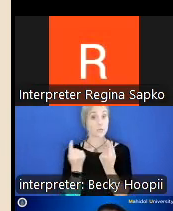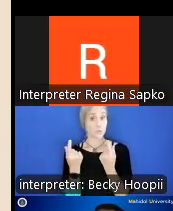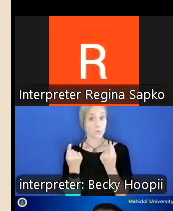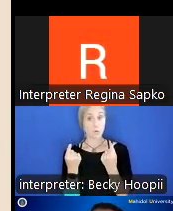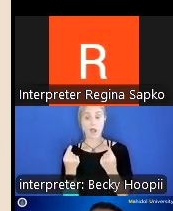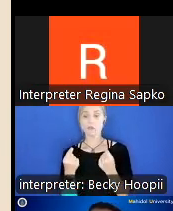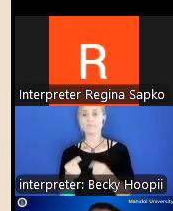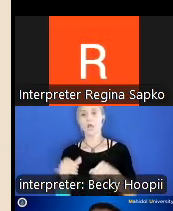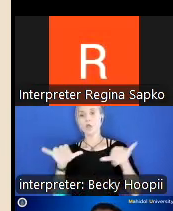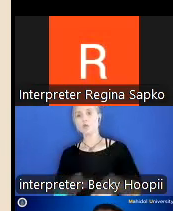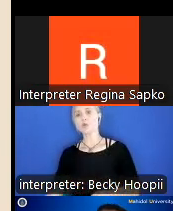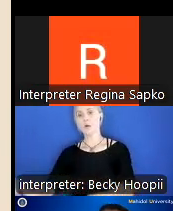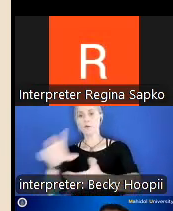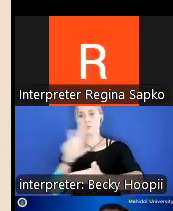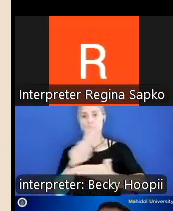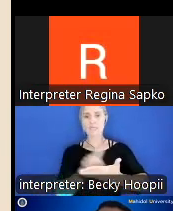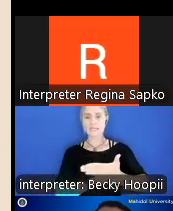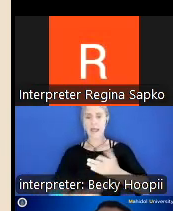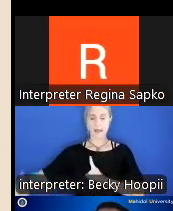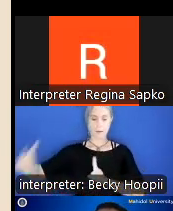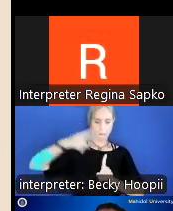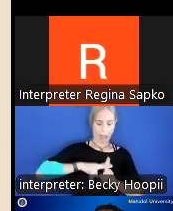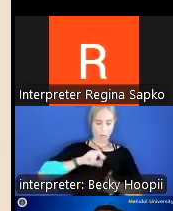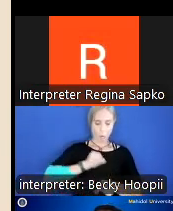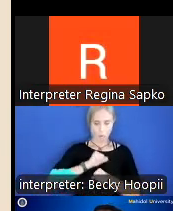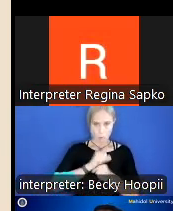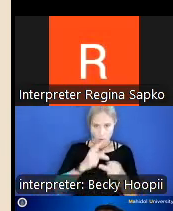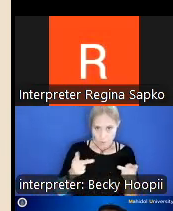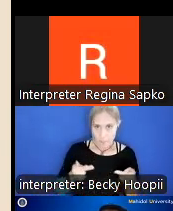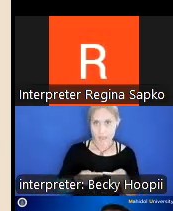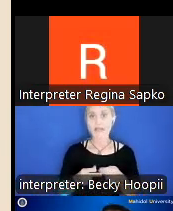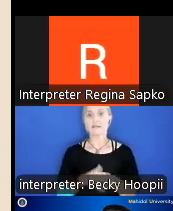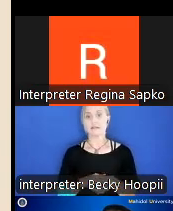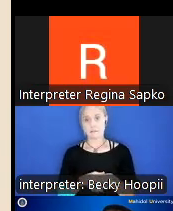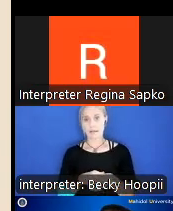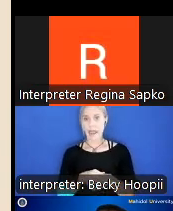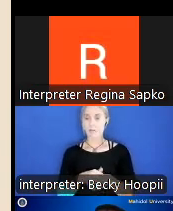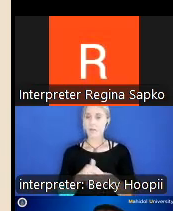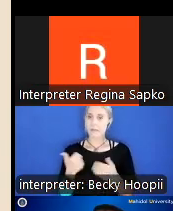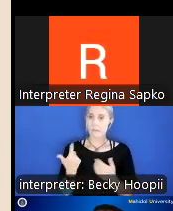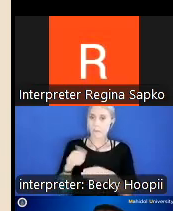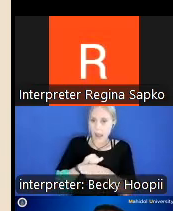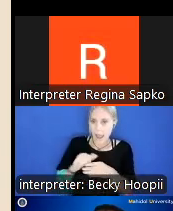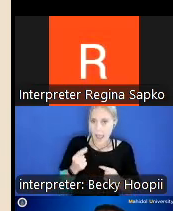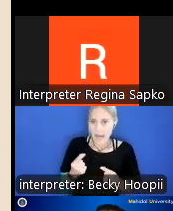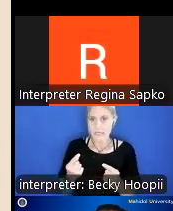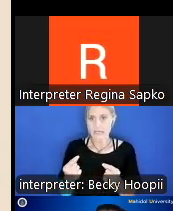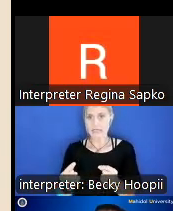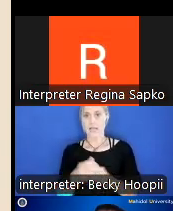into workplace and also HR practice in terms of customize